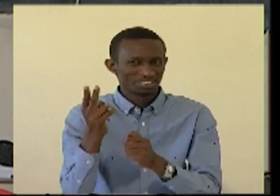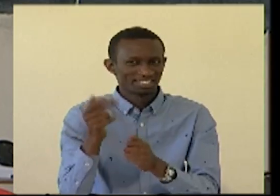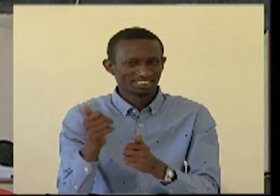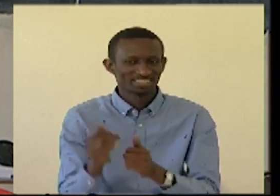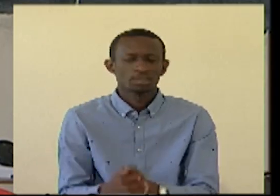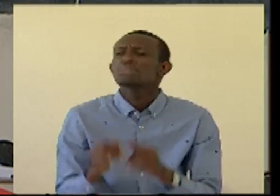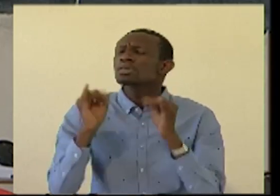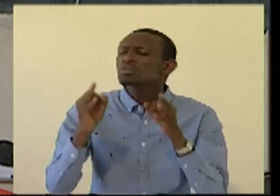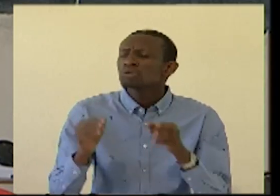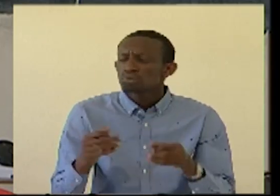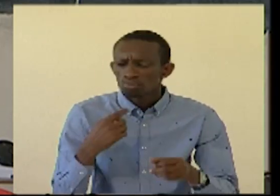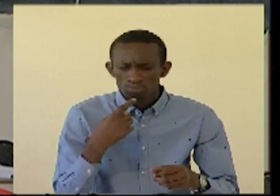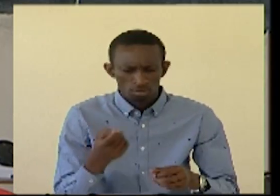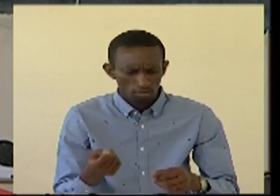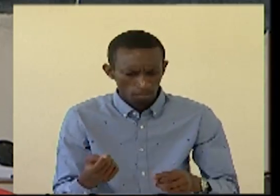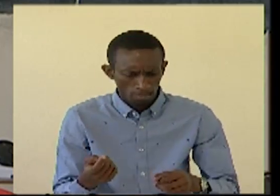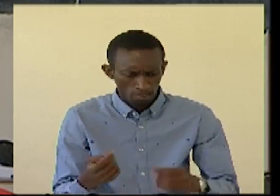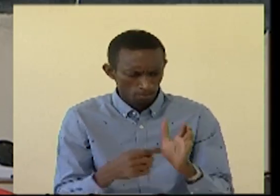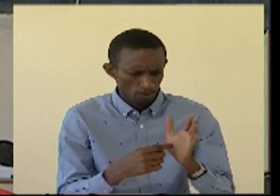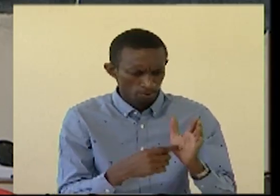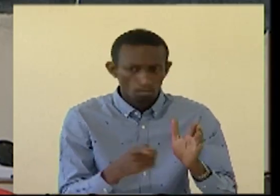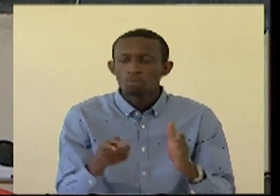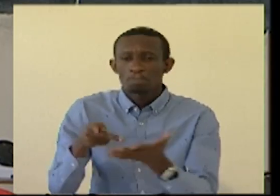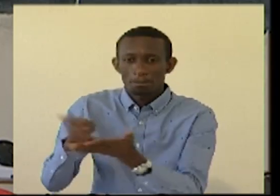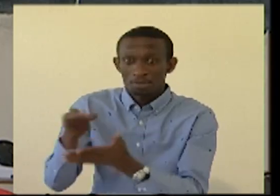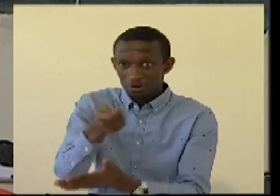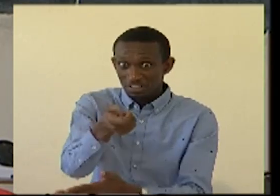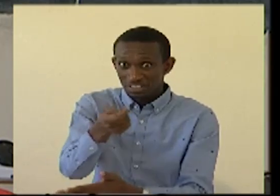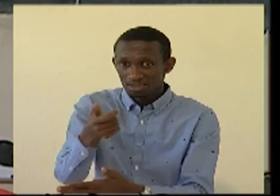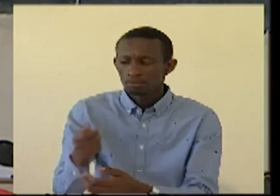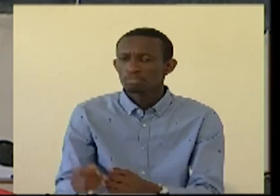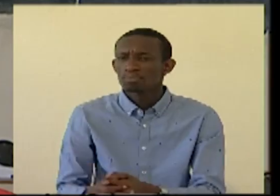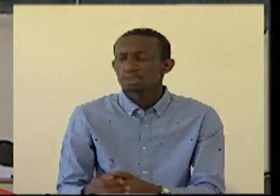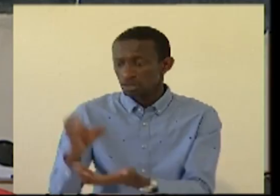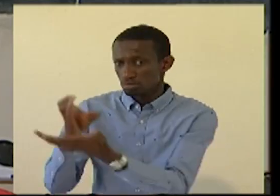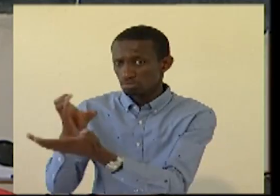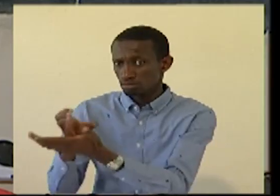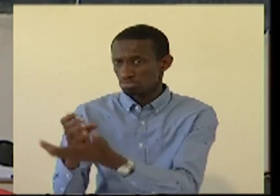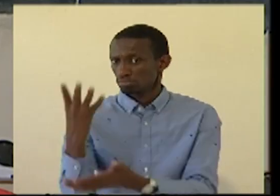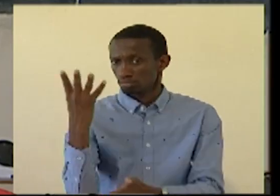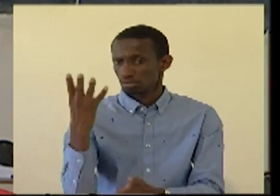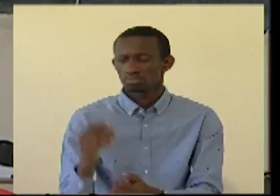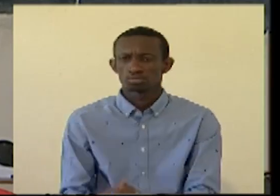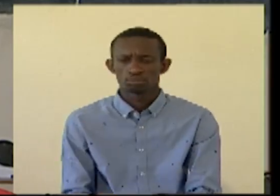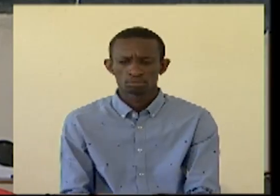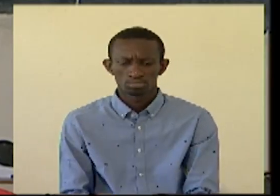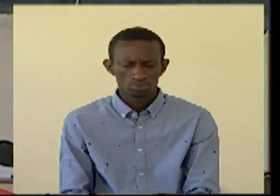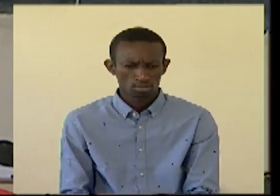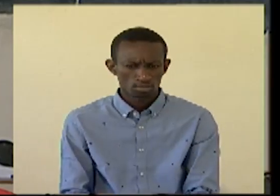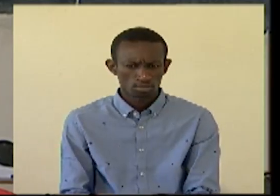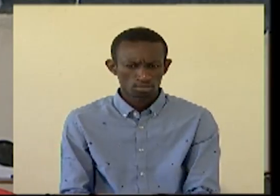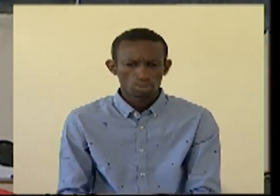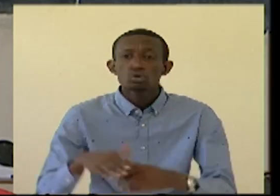So if you use, like, let us say you use or you buy 4 cups, then you can